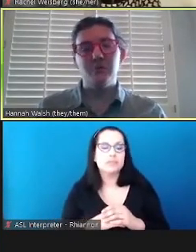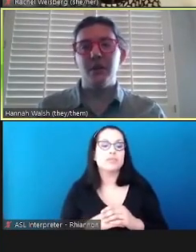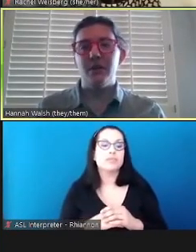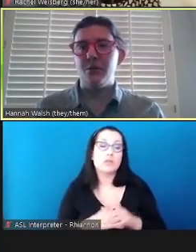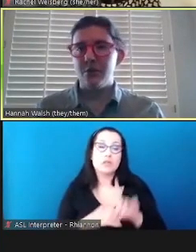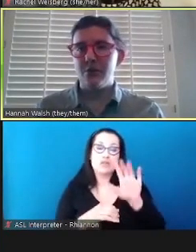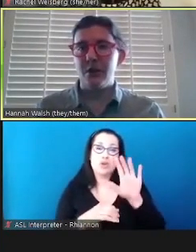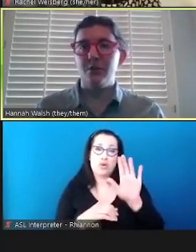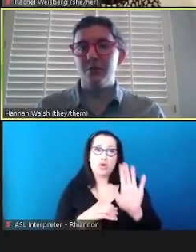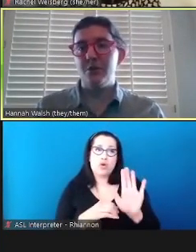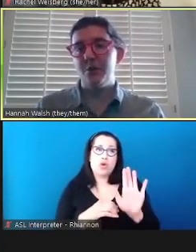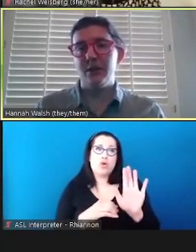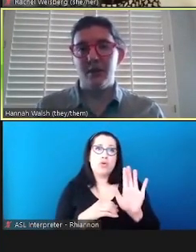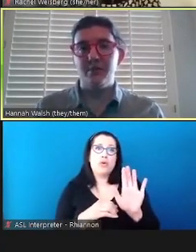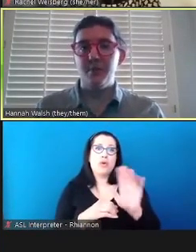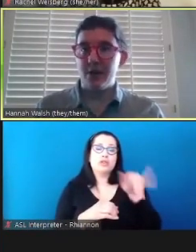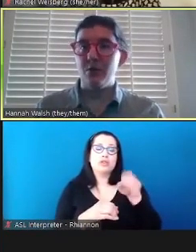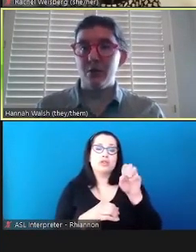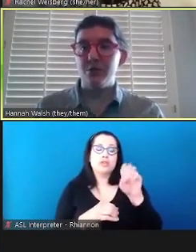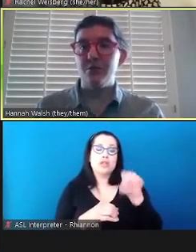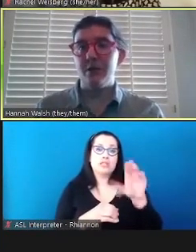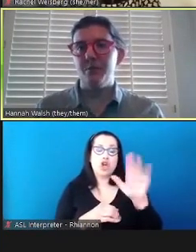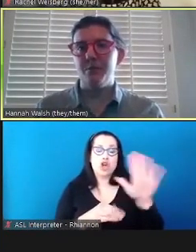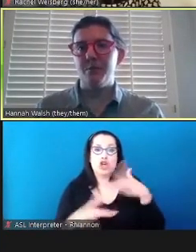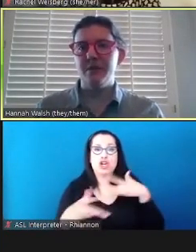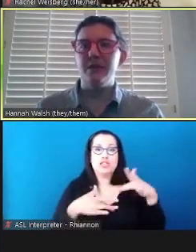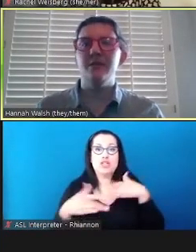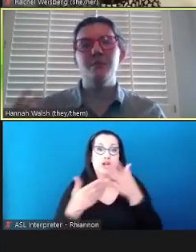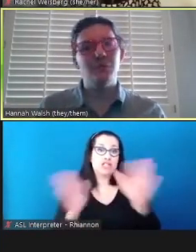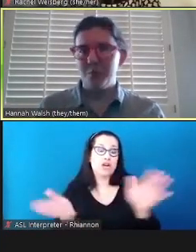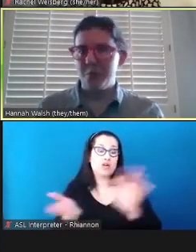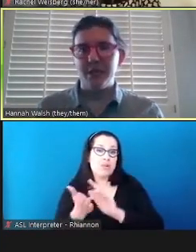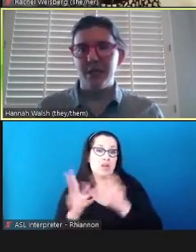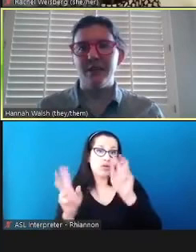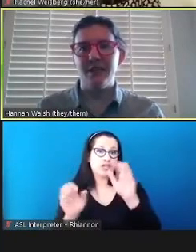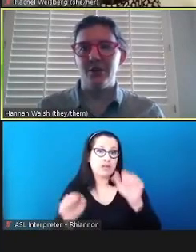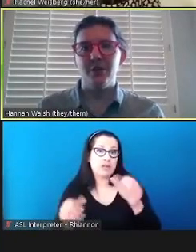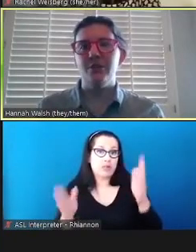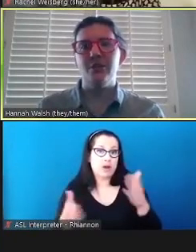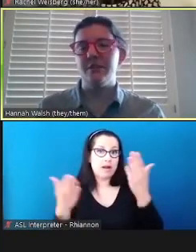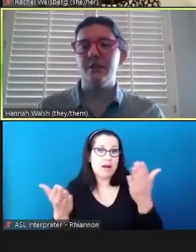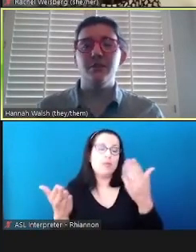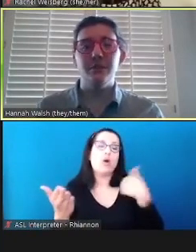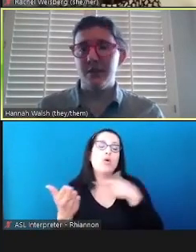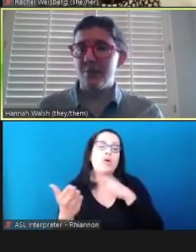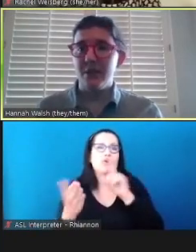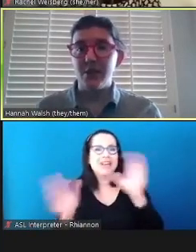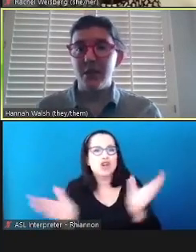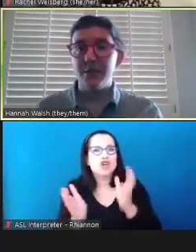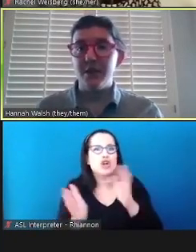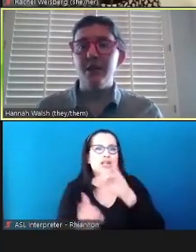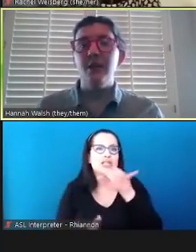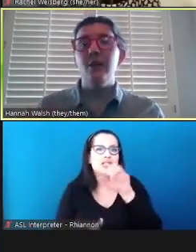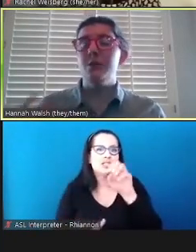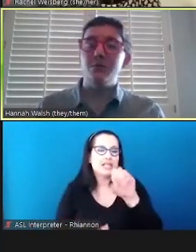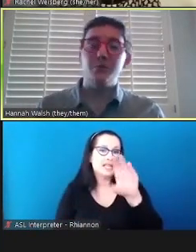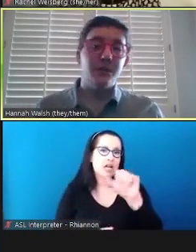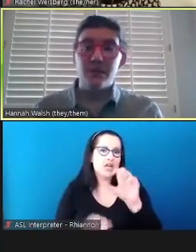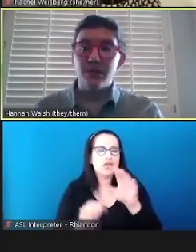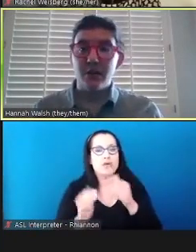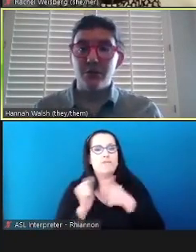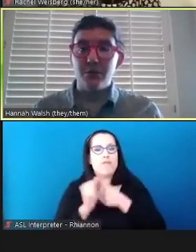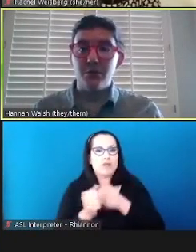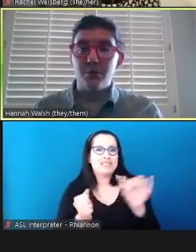and the genuine kind of medical issues that could be presented, we would likely encourage Jessica to do the same thing Jacob did, which is